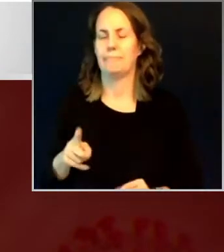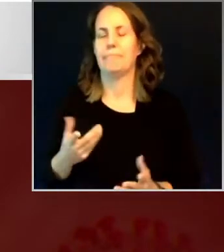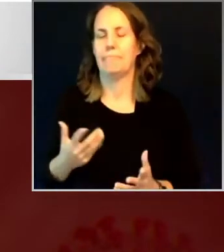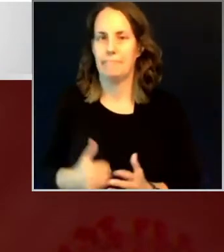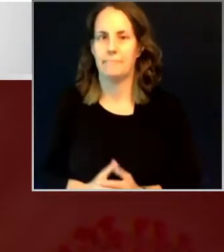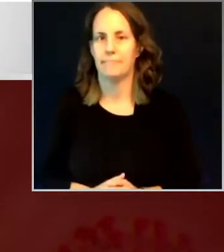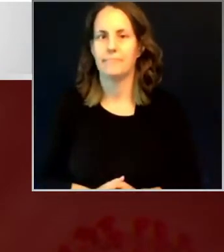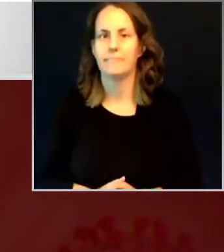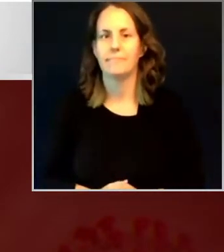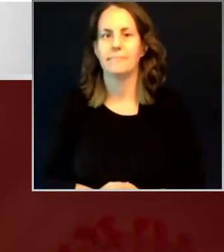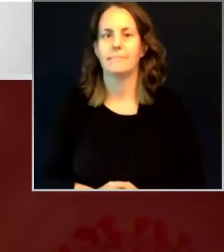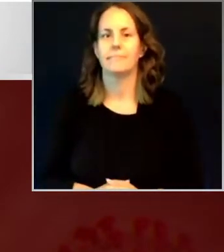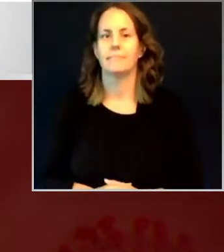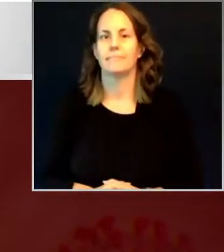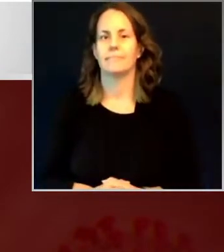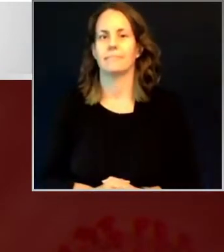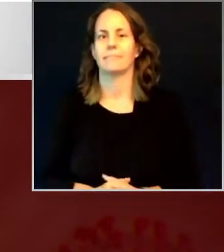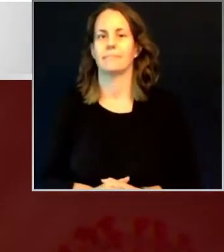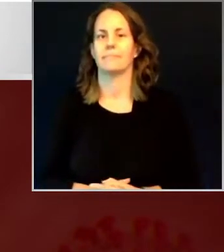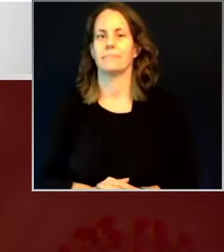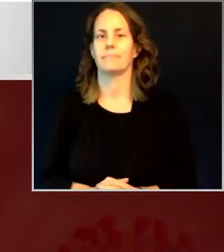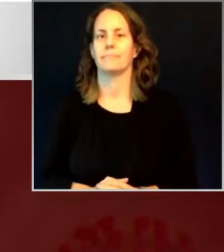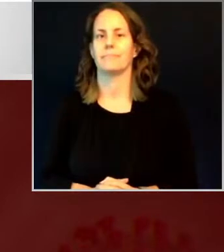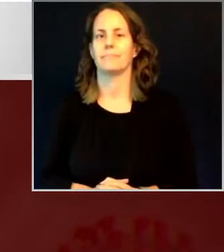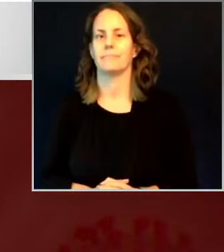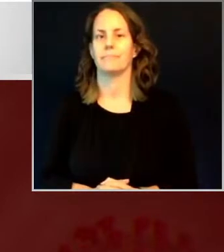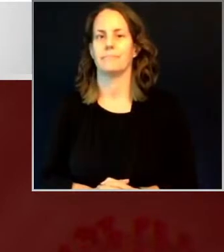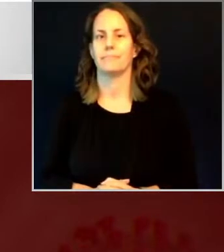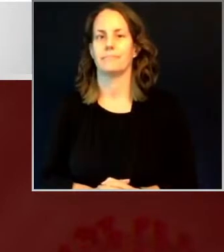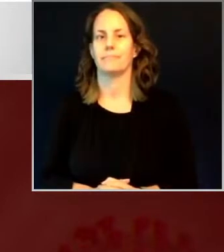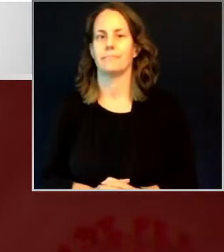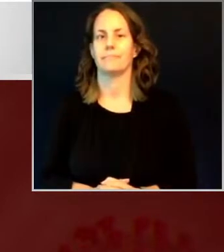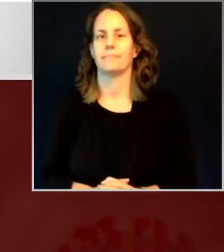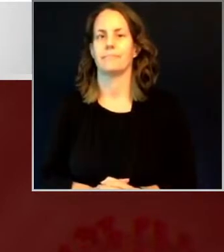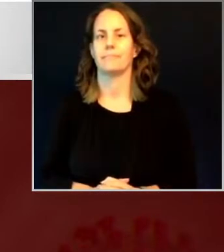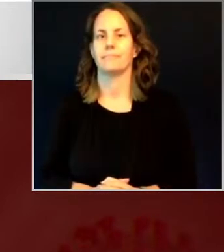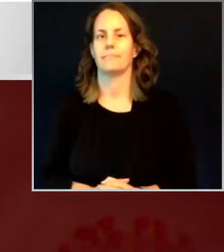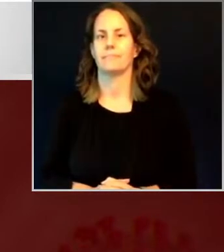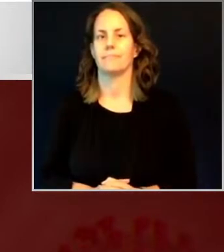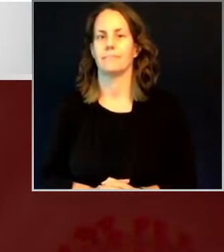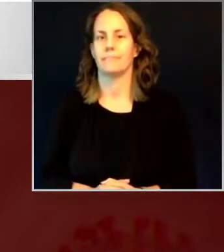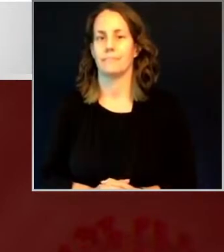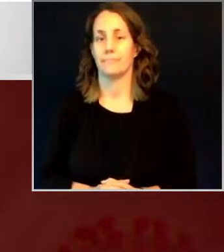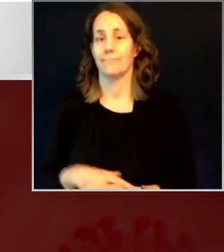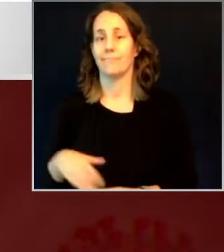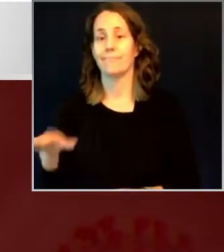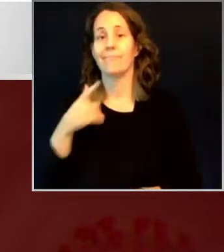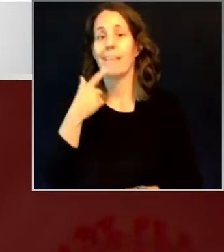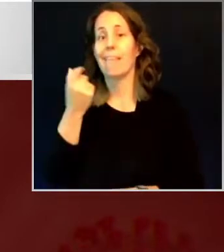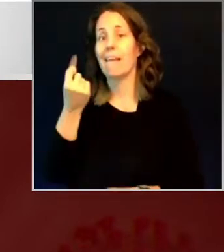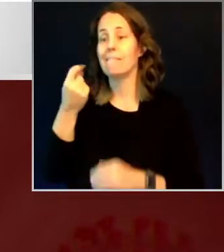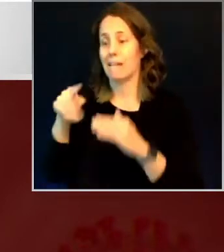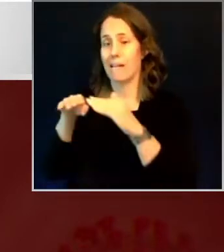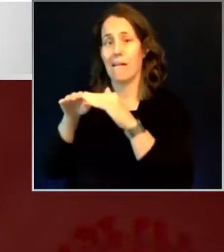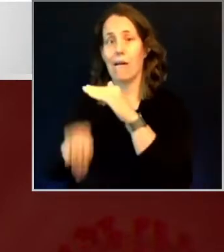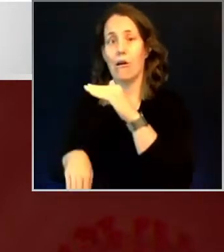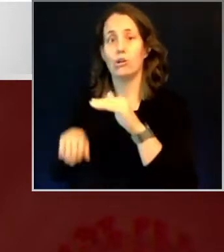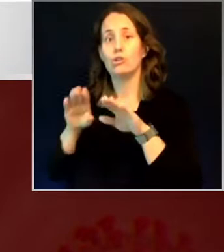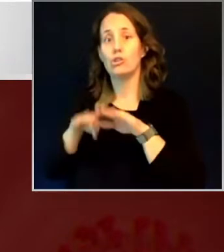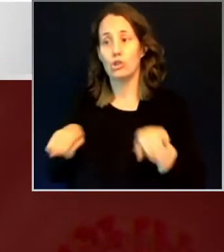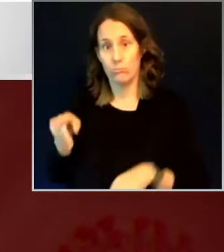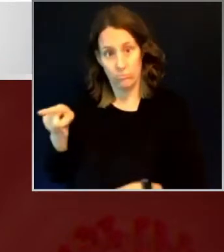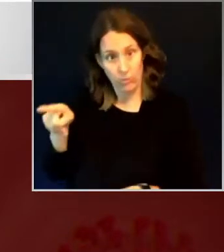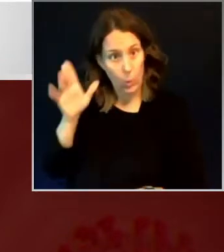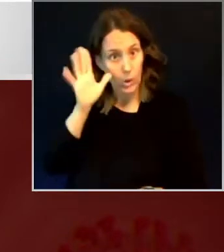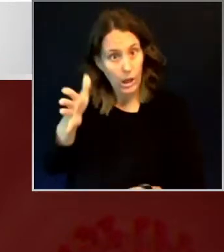information you have about the prospect that children under 11 will be vaccinated soon? And in the meantime,